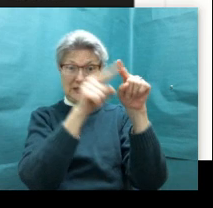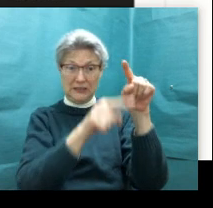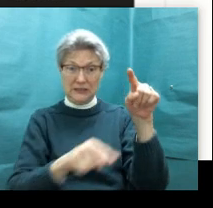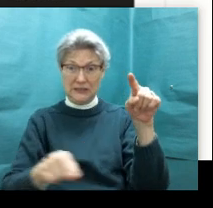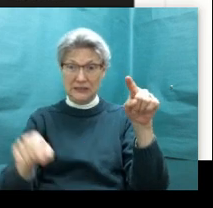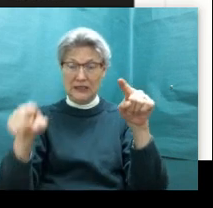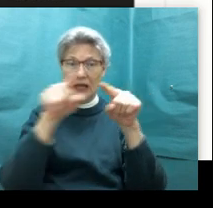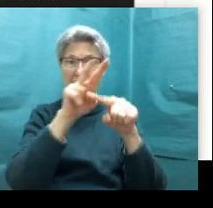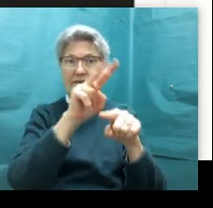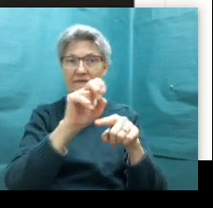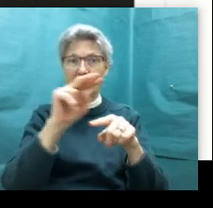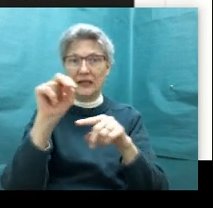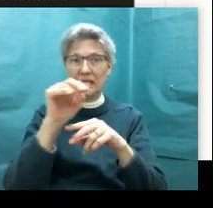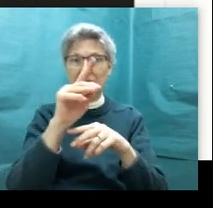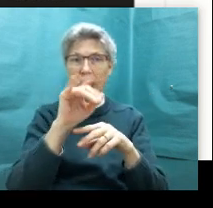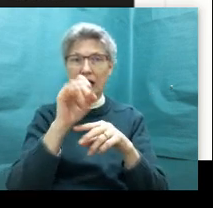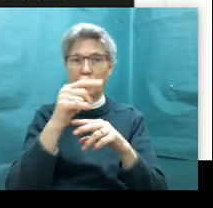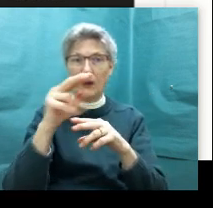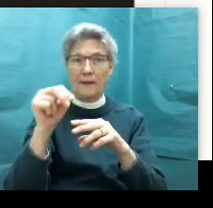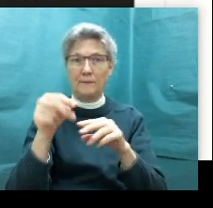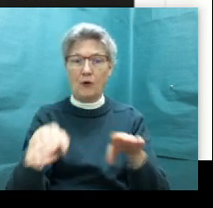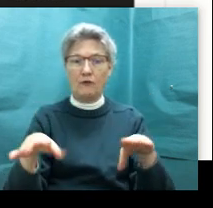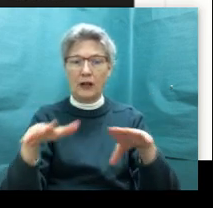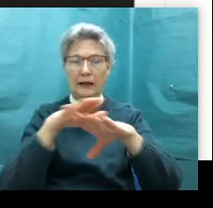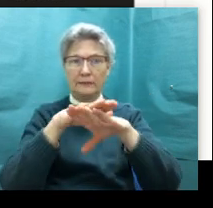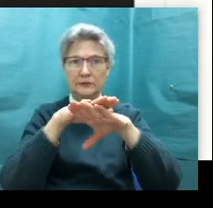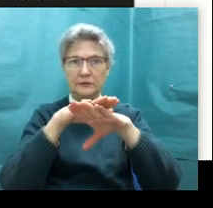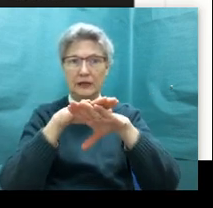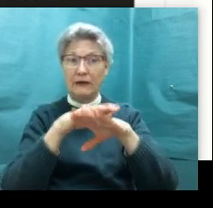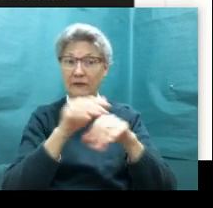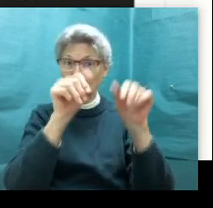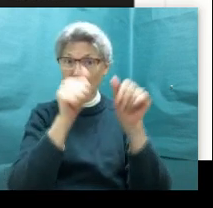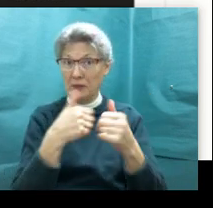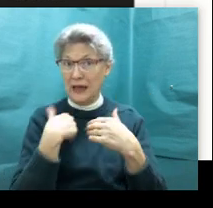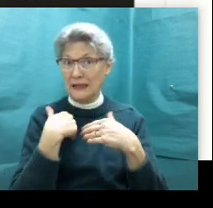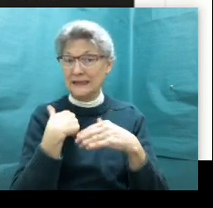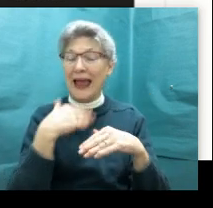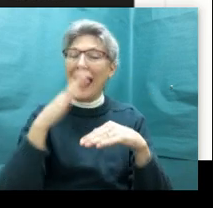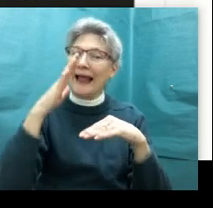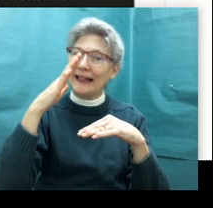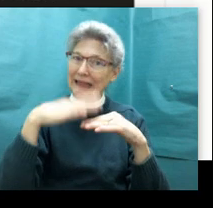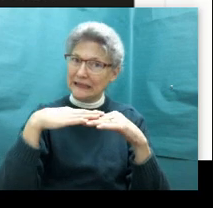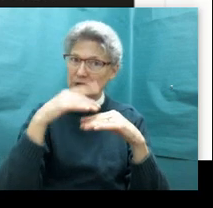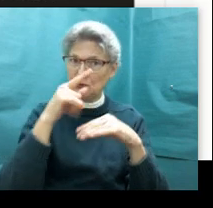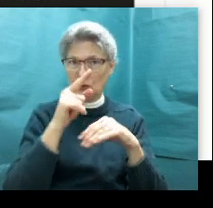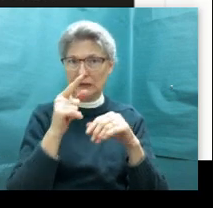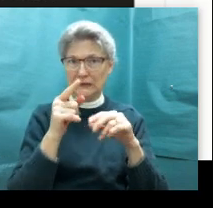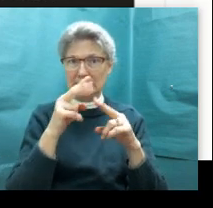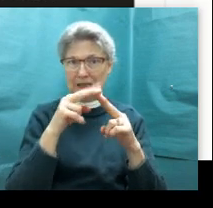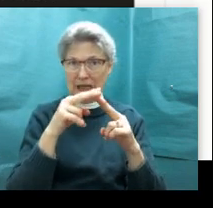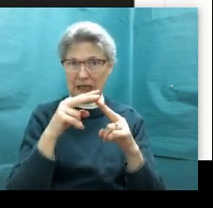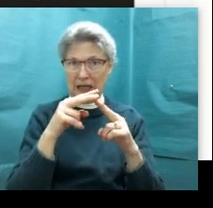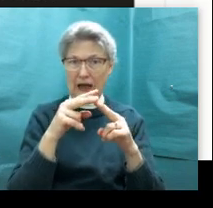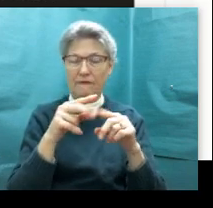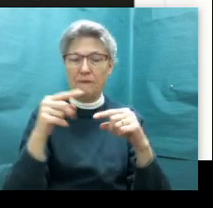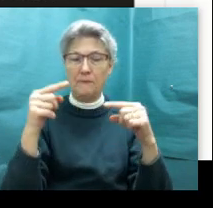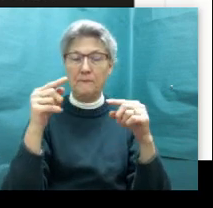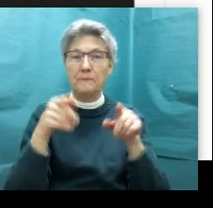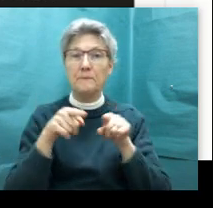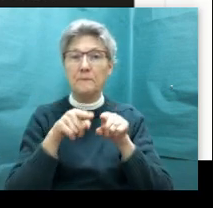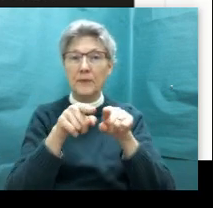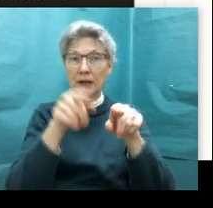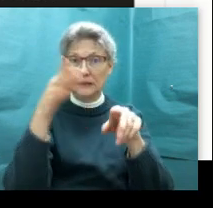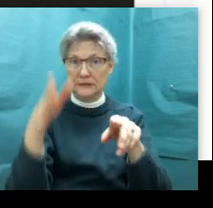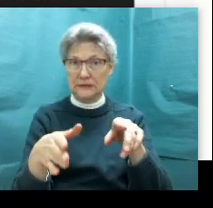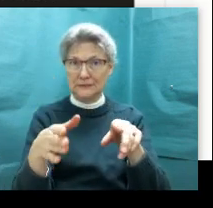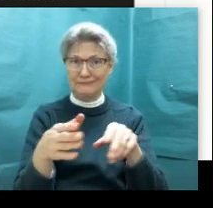shape has at least one set of parallel sides, that means that there's one set, but it could be more.